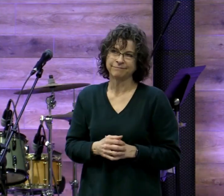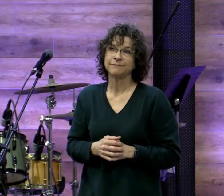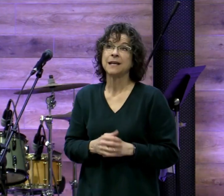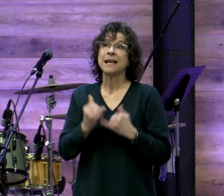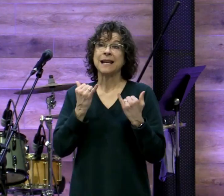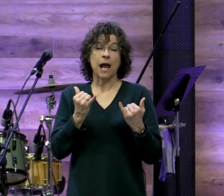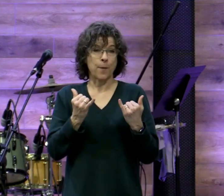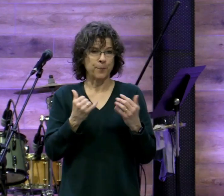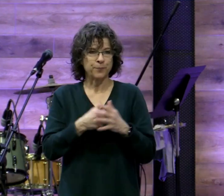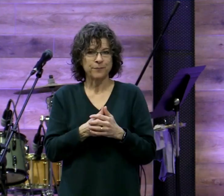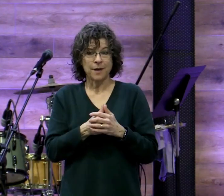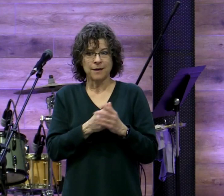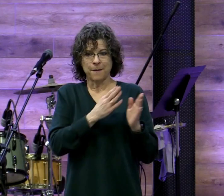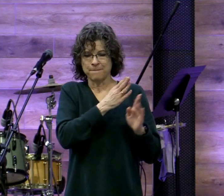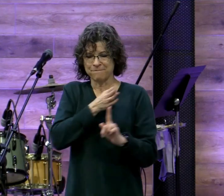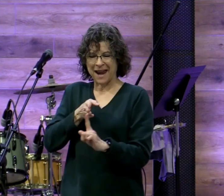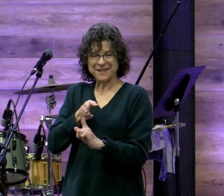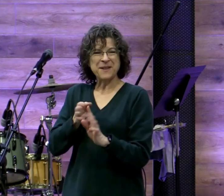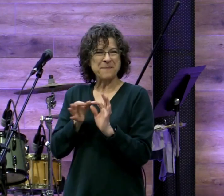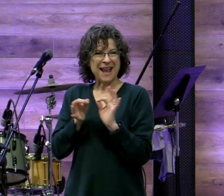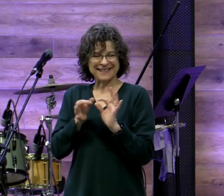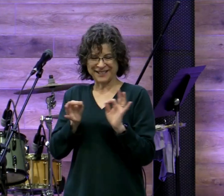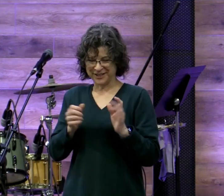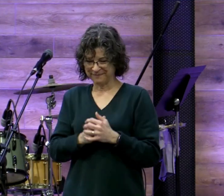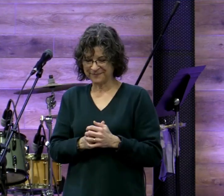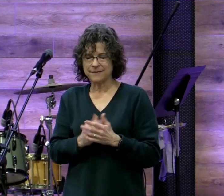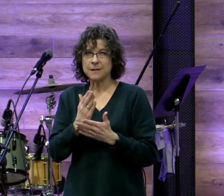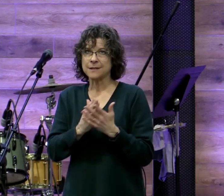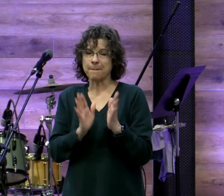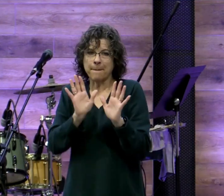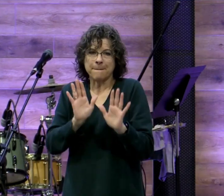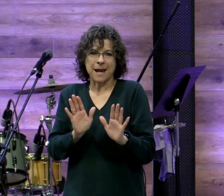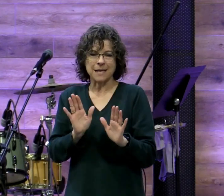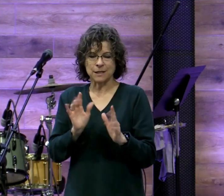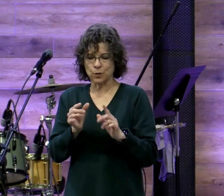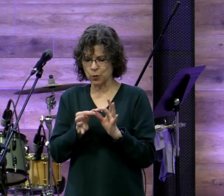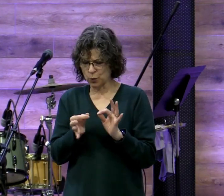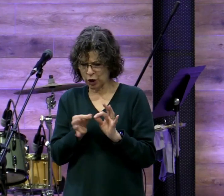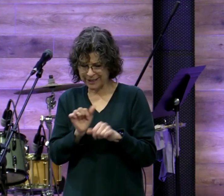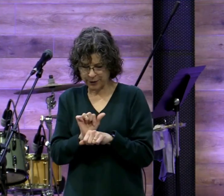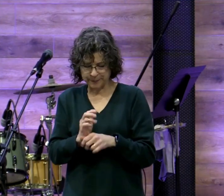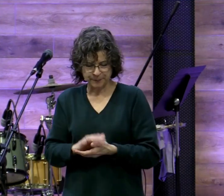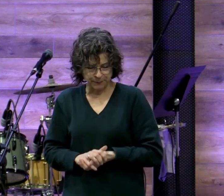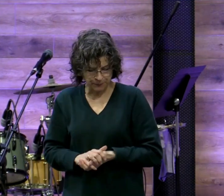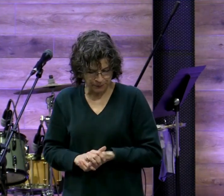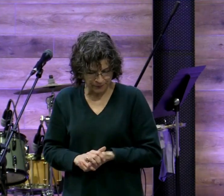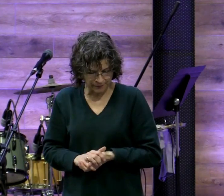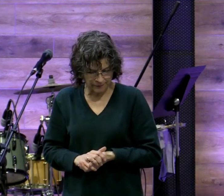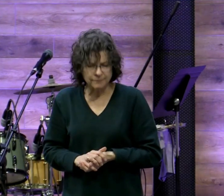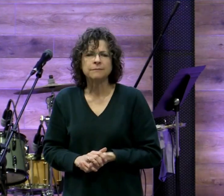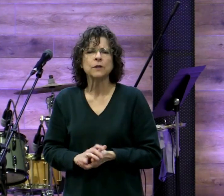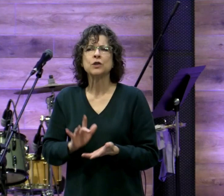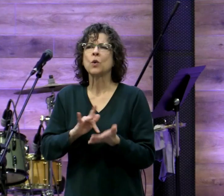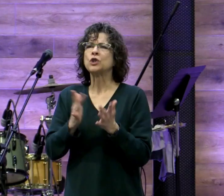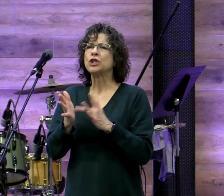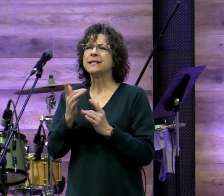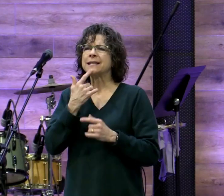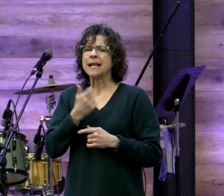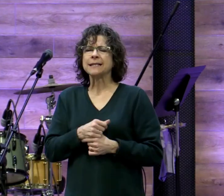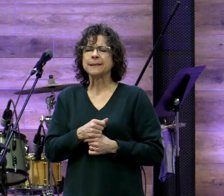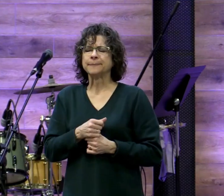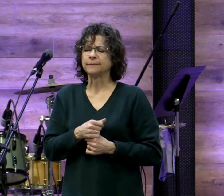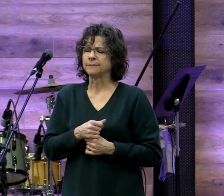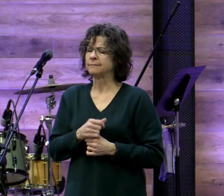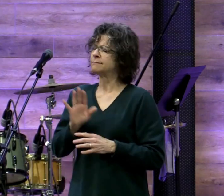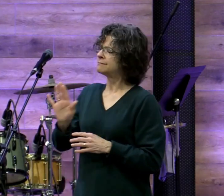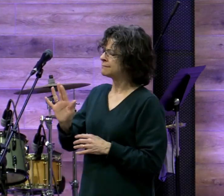about. Let's get back to the passage because there are some amazing things here. Why does Jesus respond to his mom? Woman, what does this have